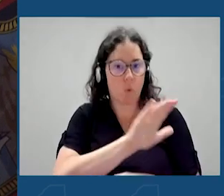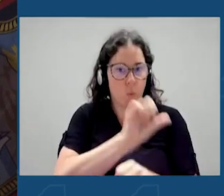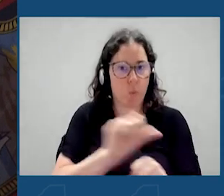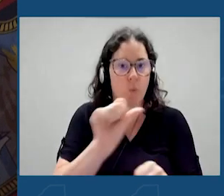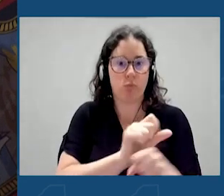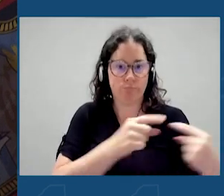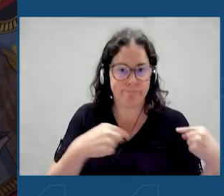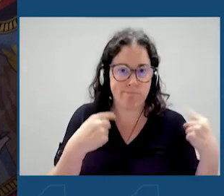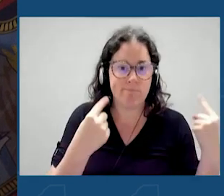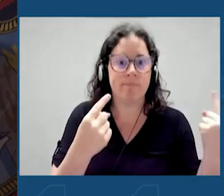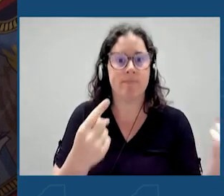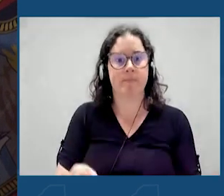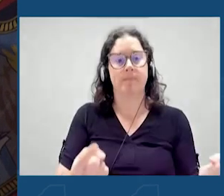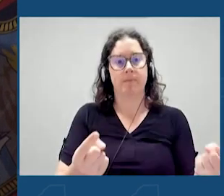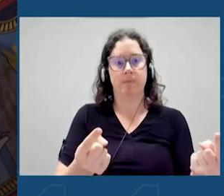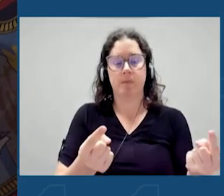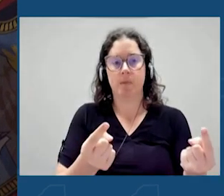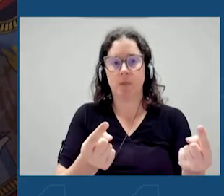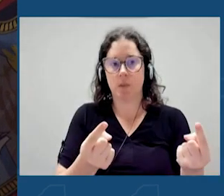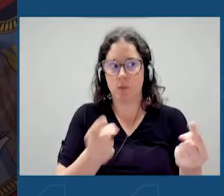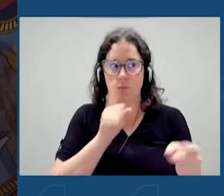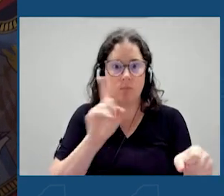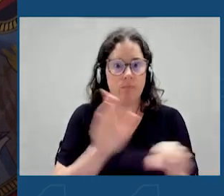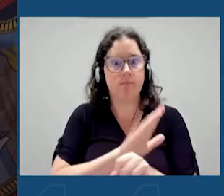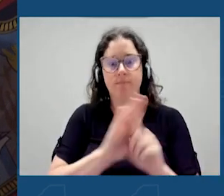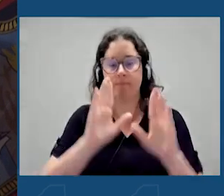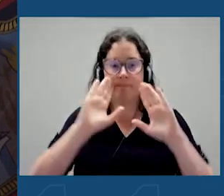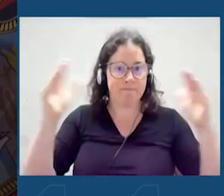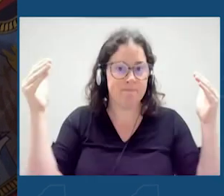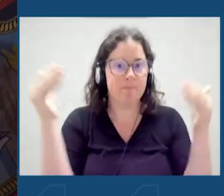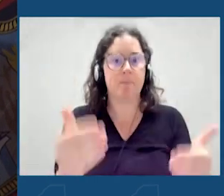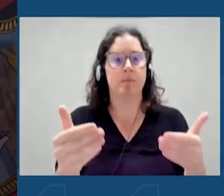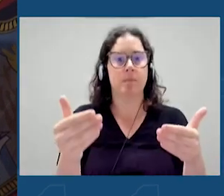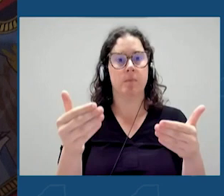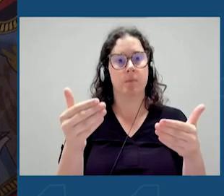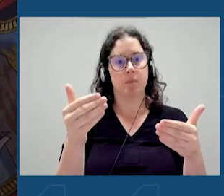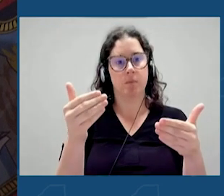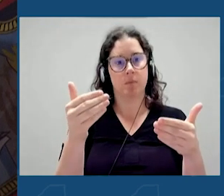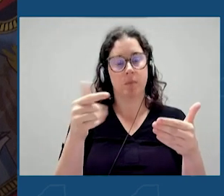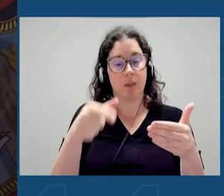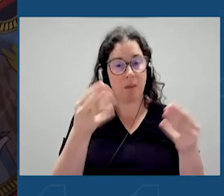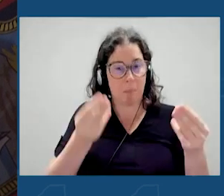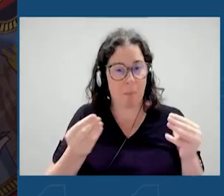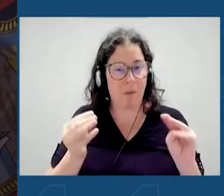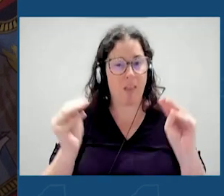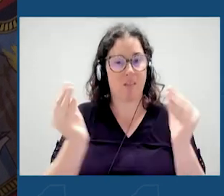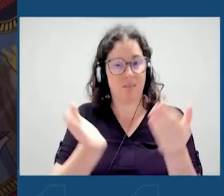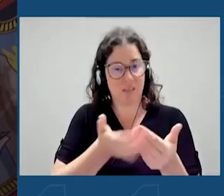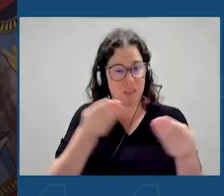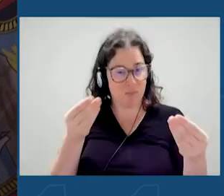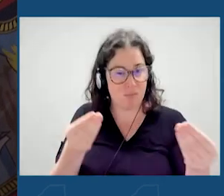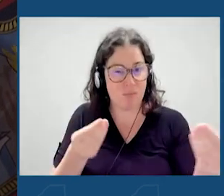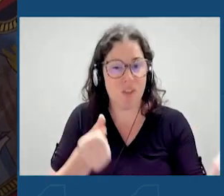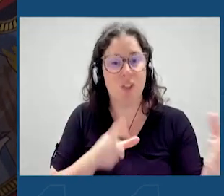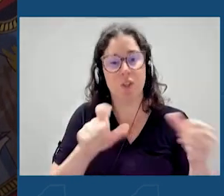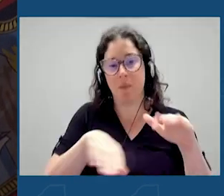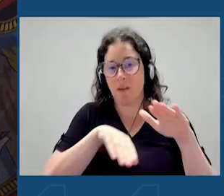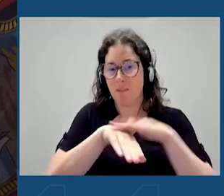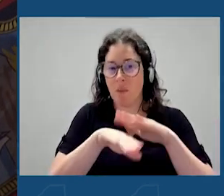this out into the spotlight. The ease of this methodology and how it should be available to people